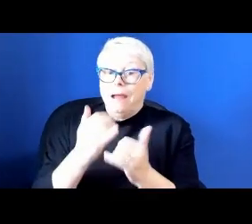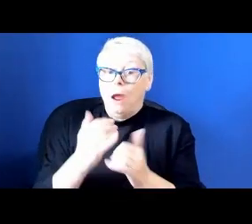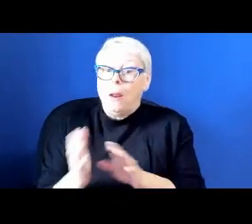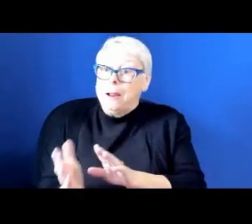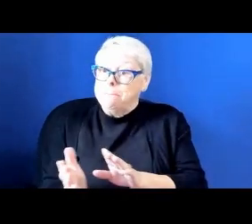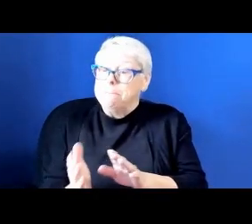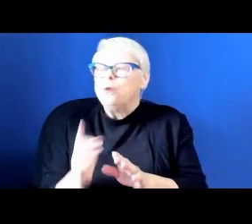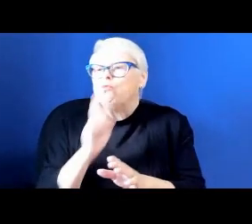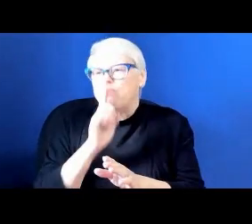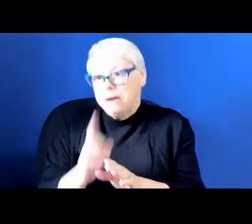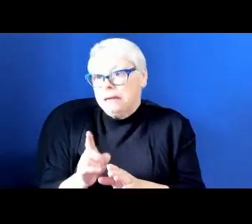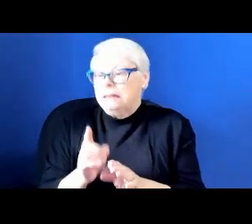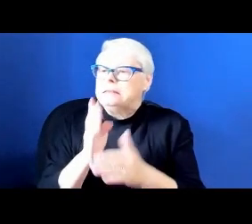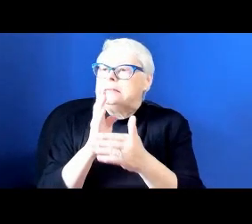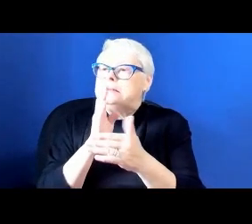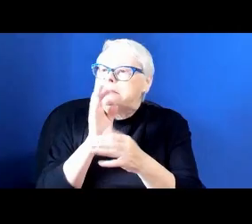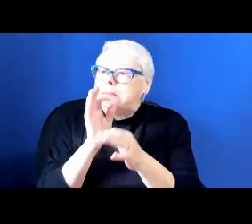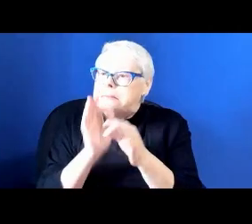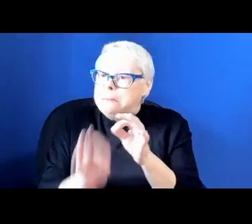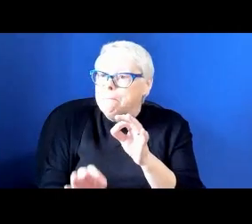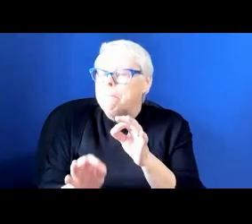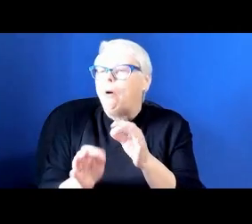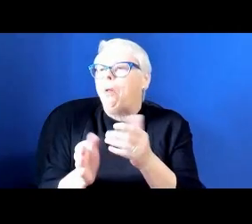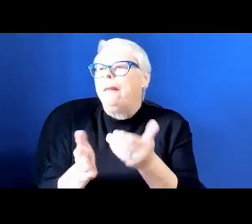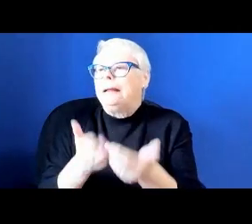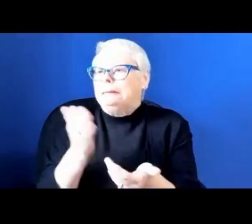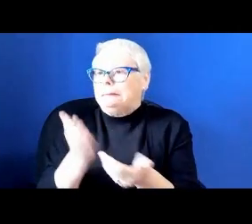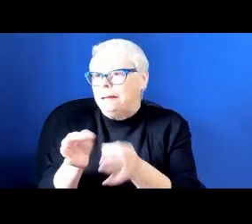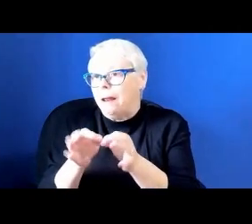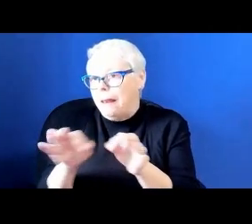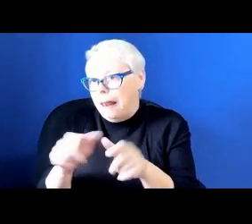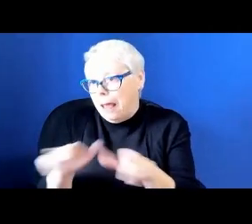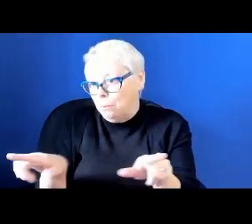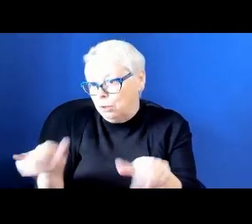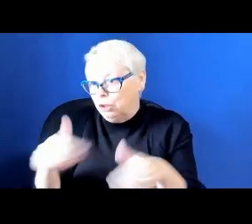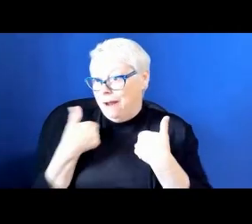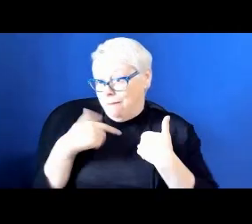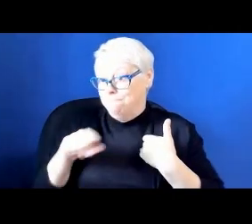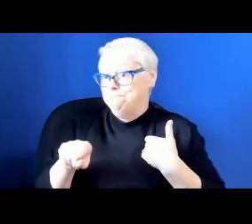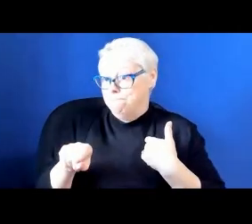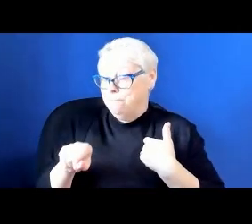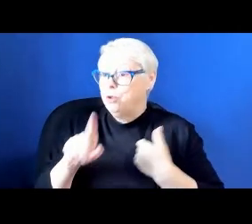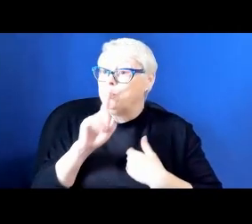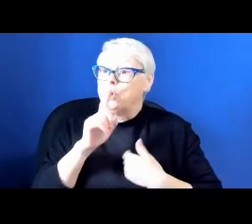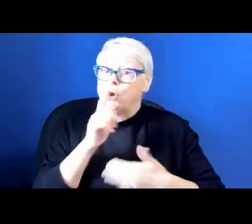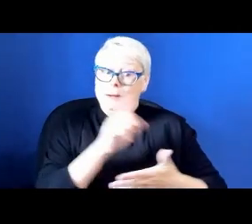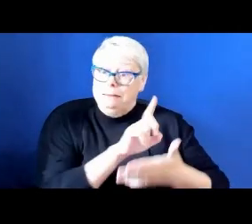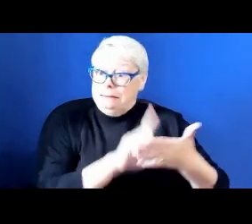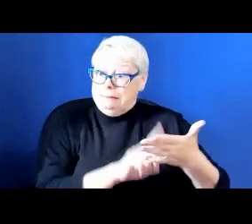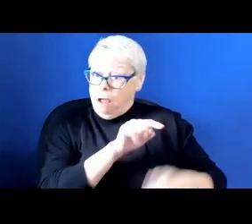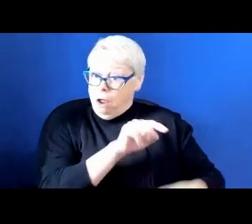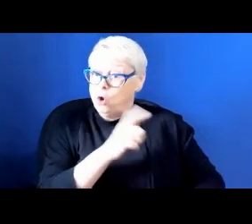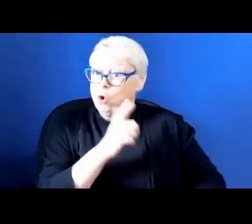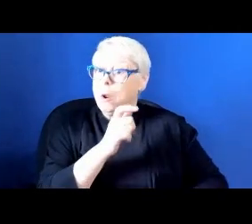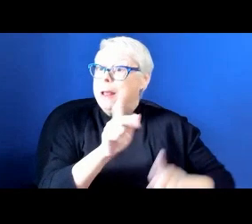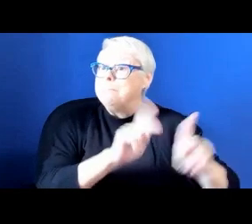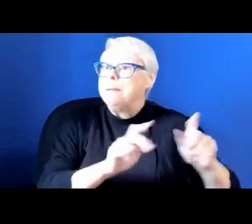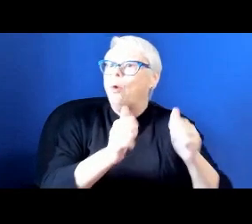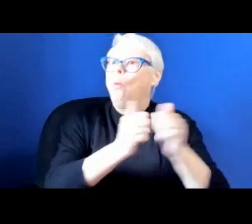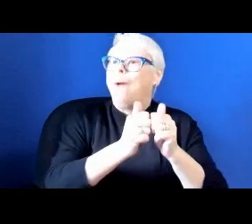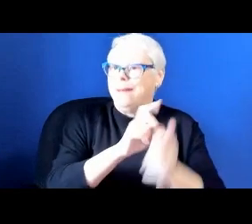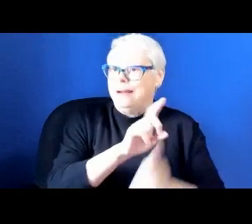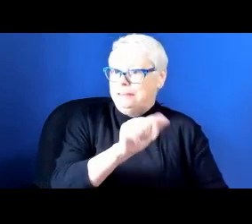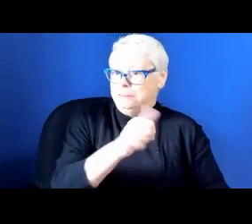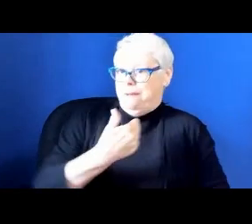Plain language, and it has plain language, and it was designed by people living with a disability and